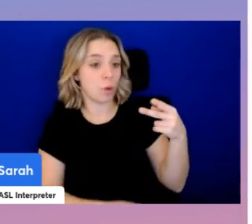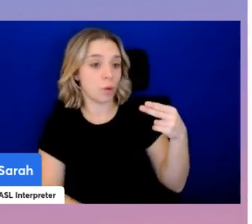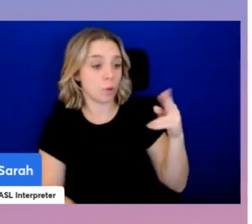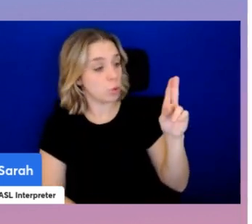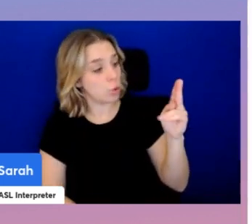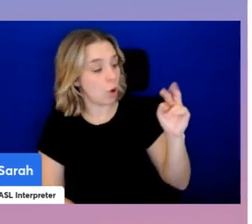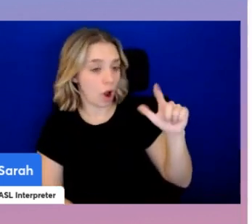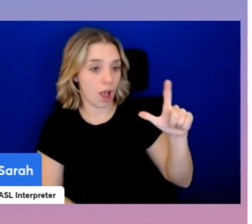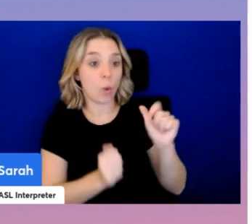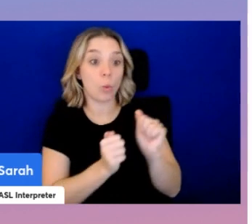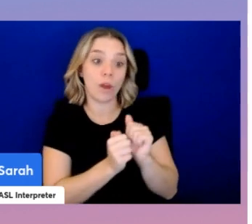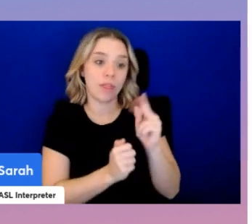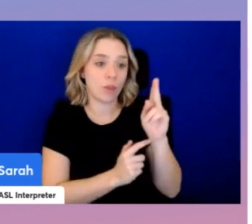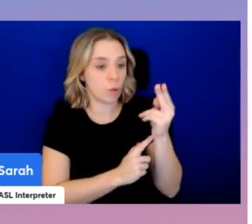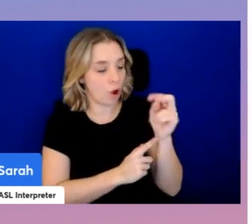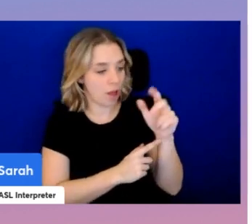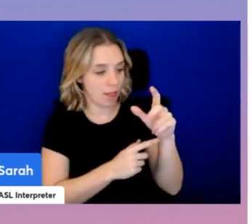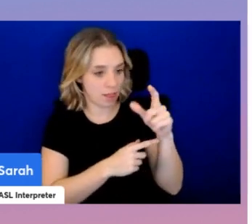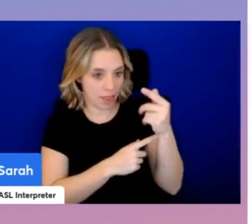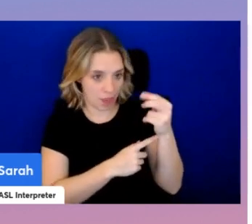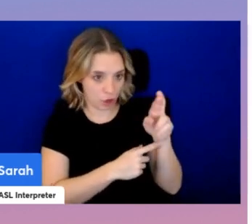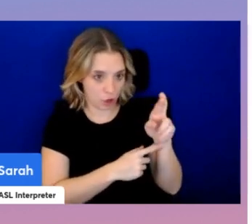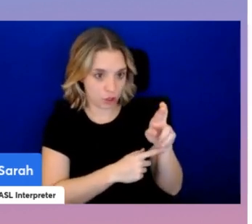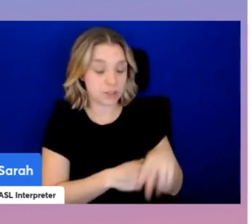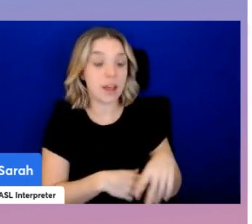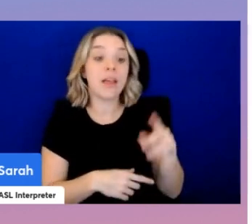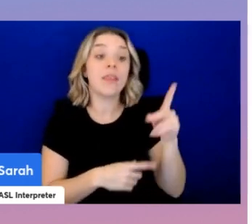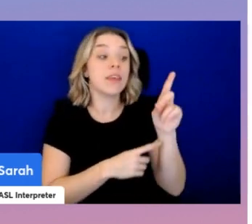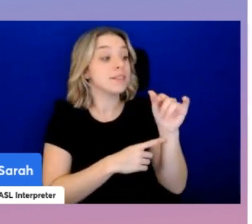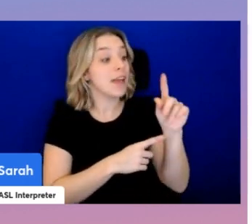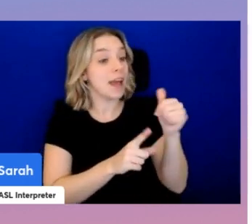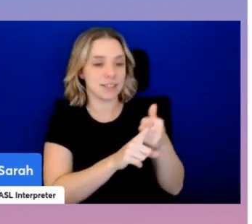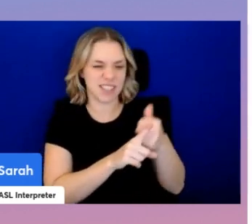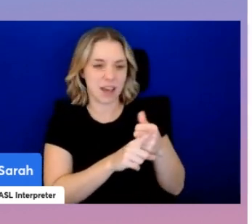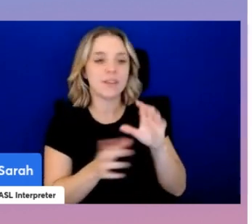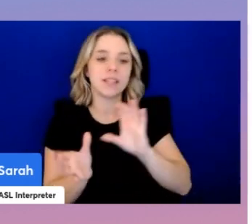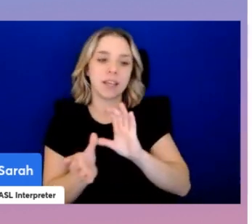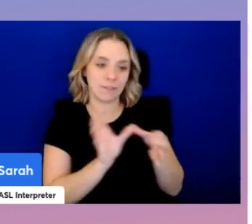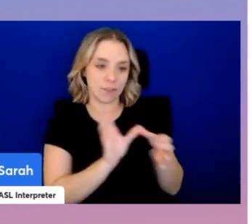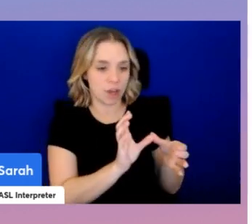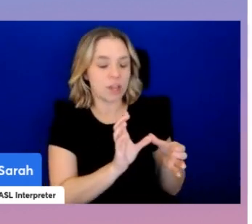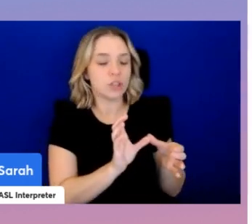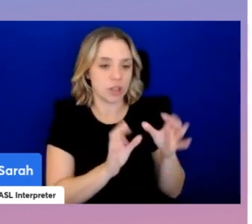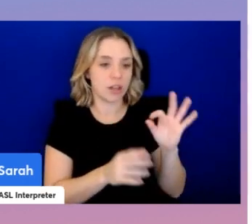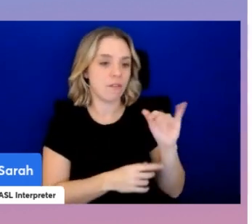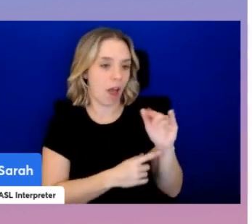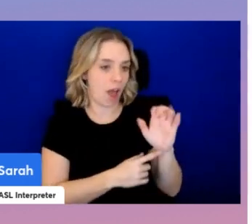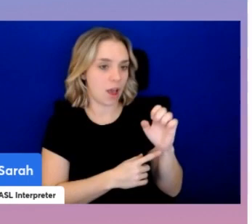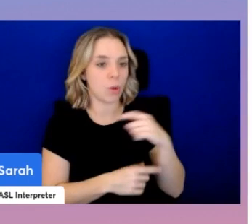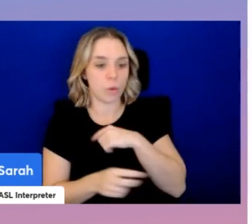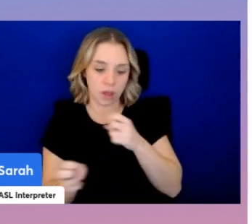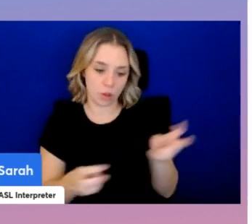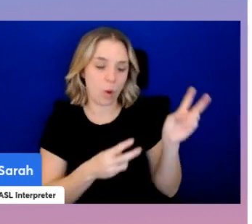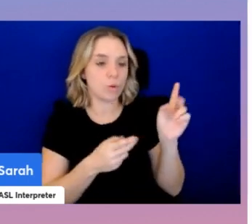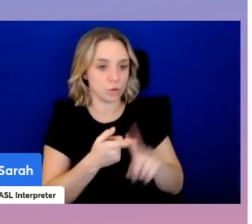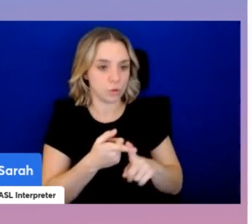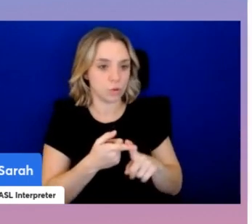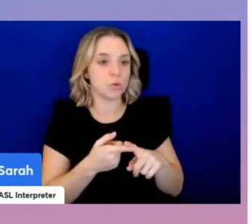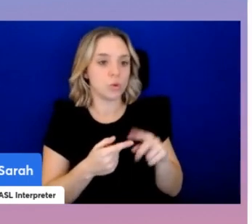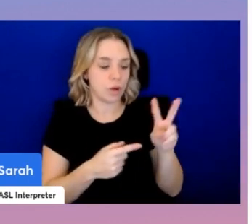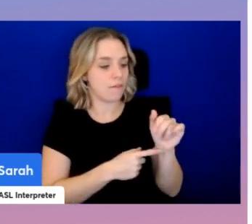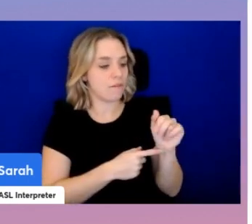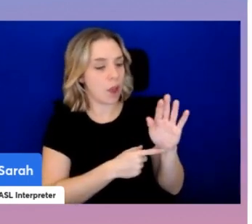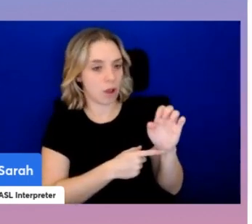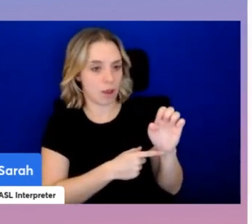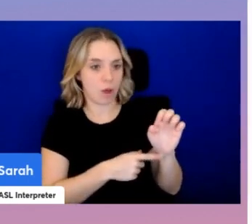the data is the configuration file that we loaded into a variable using the open